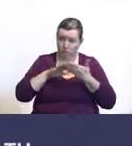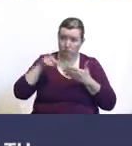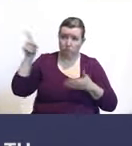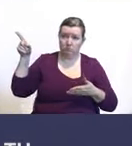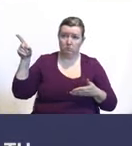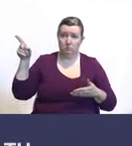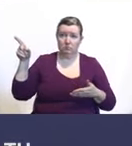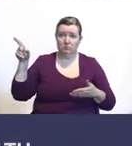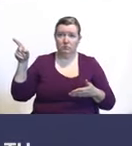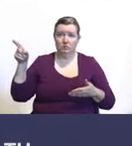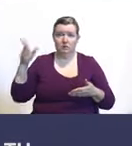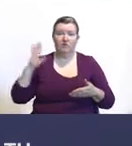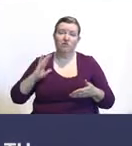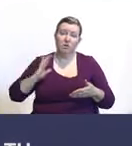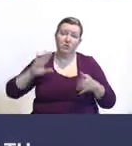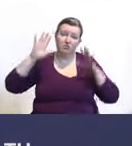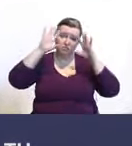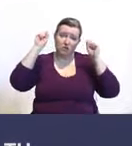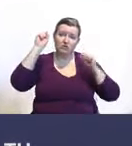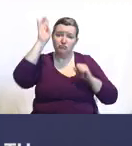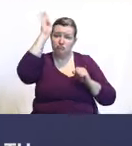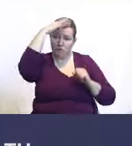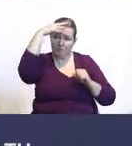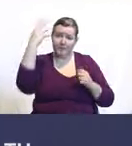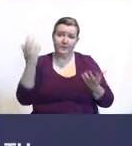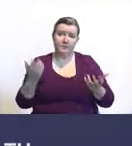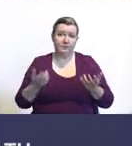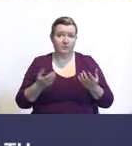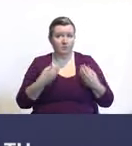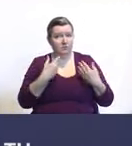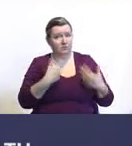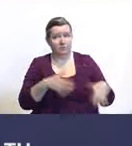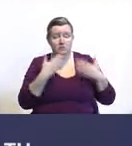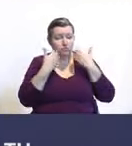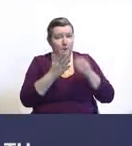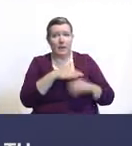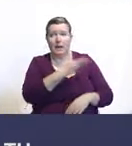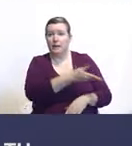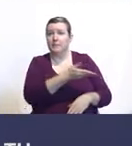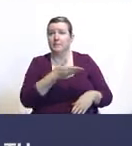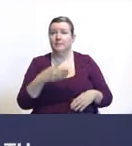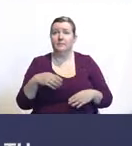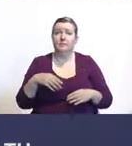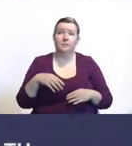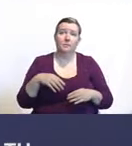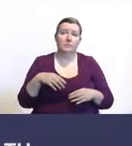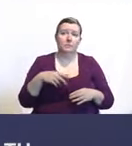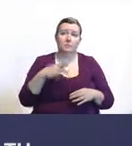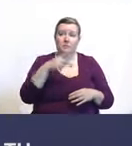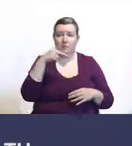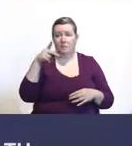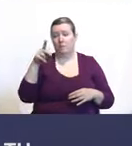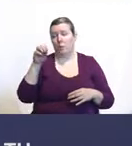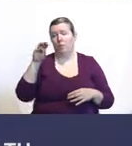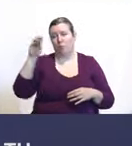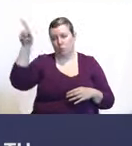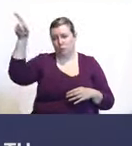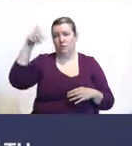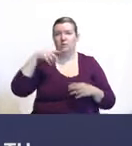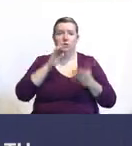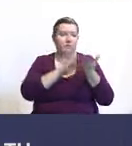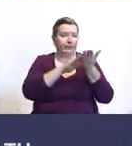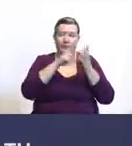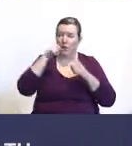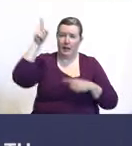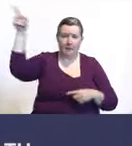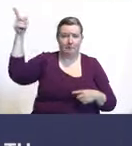former President Donald Trump and former Secretary of State Mike Pompeo, who should literally be ashamed of themselves by